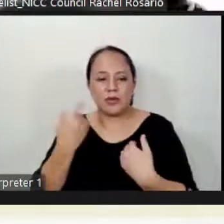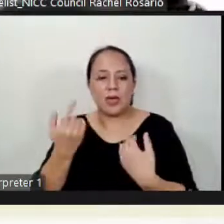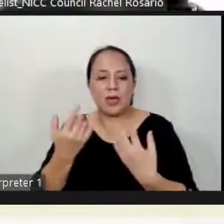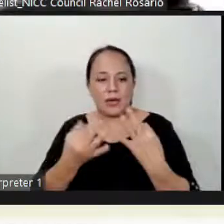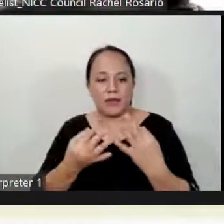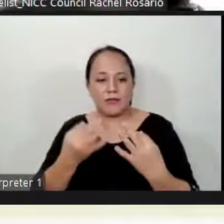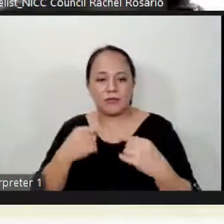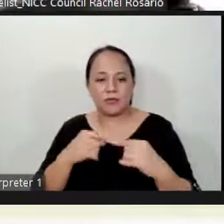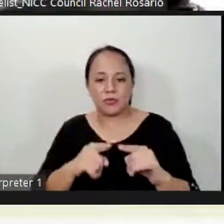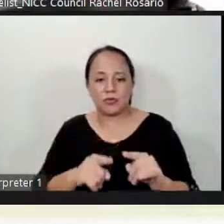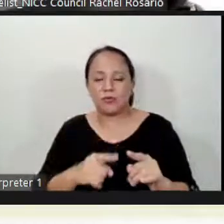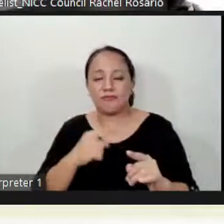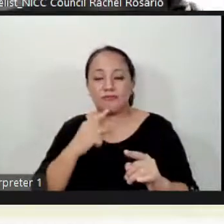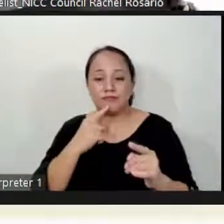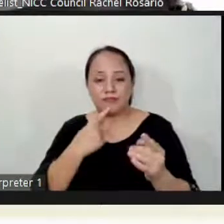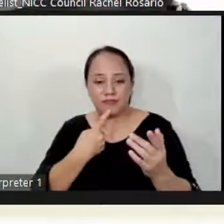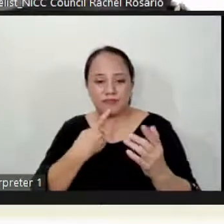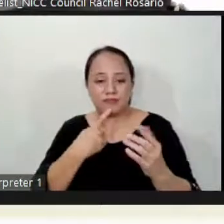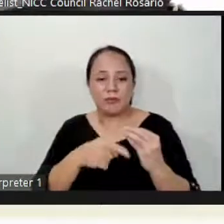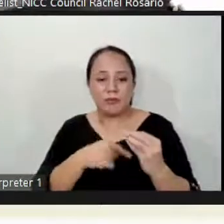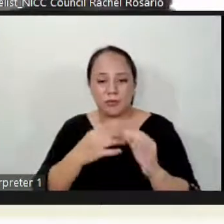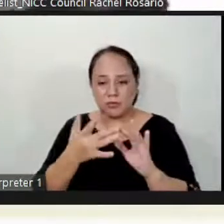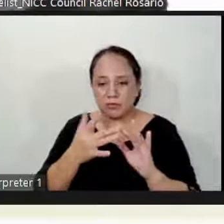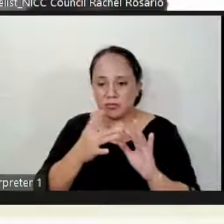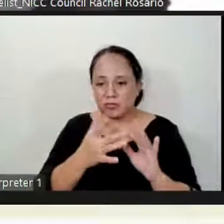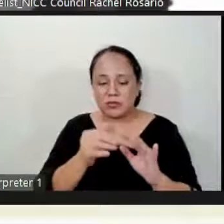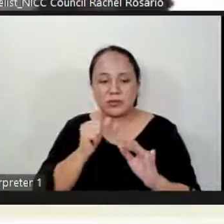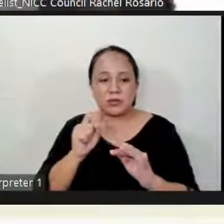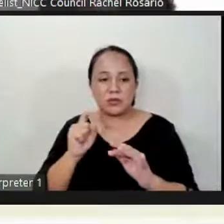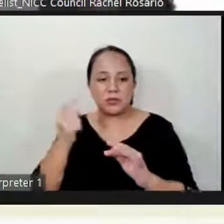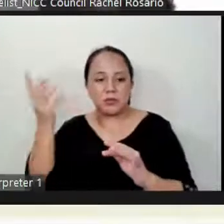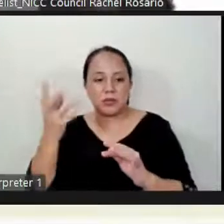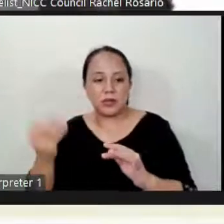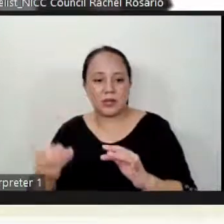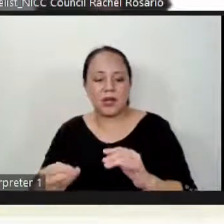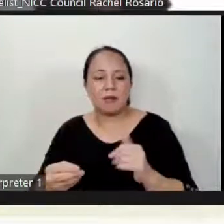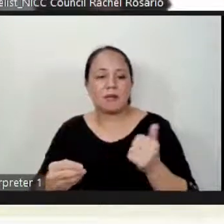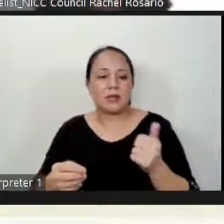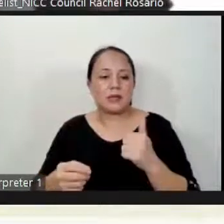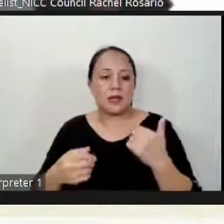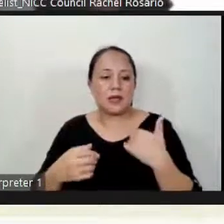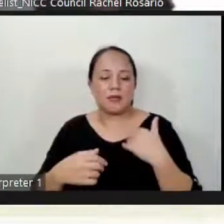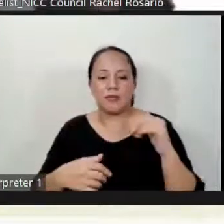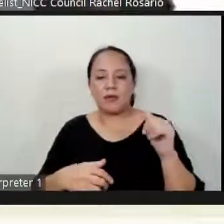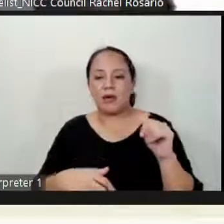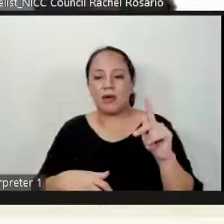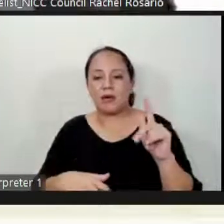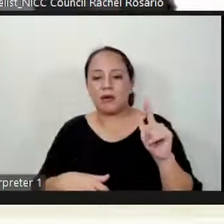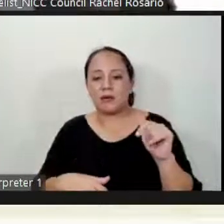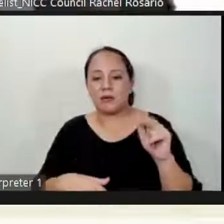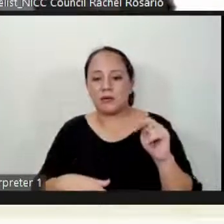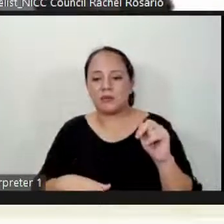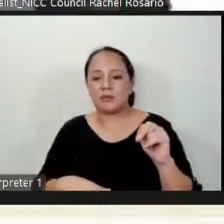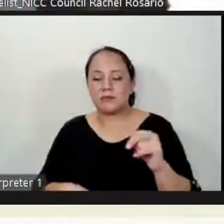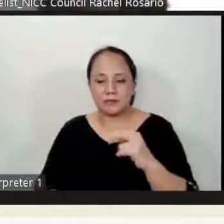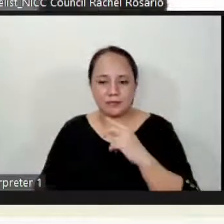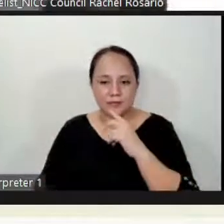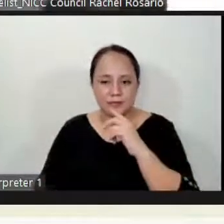to assist in terms of the network, it's not just Batangas, but also Aklan. Yun po yung isa nilang